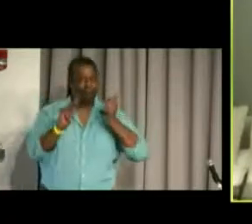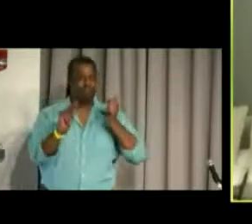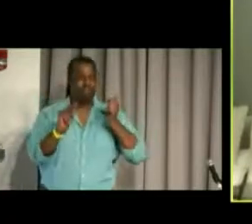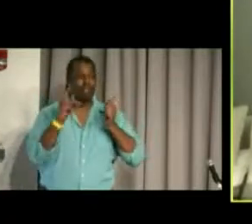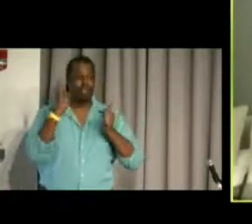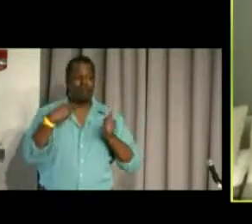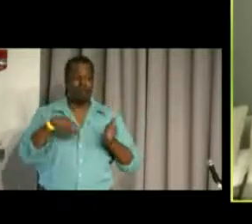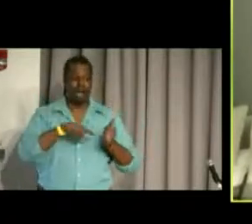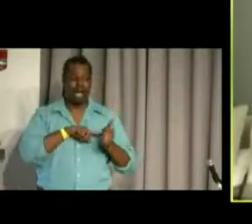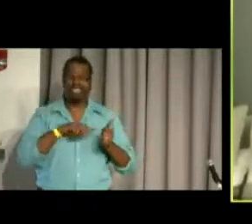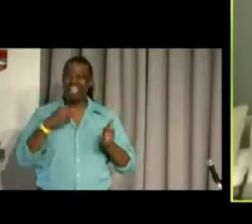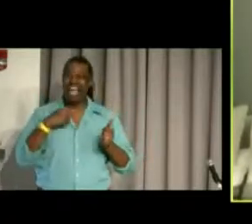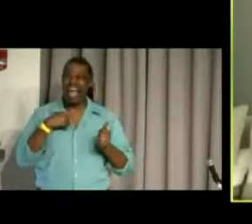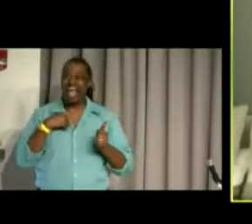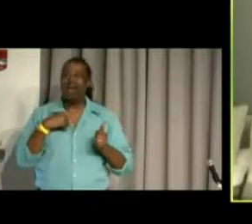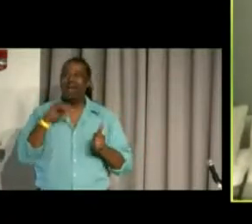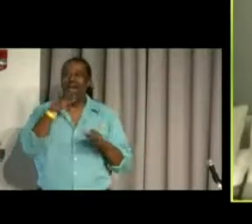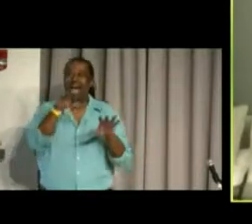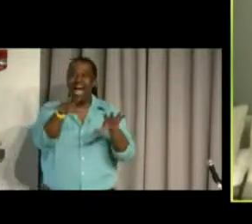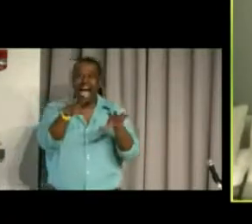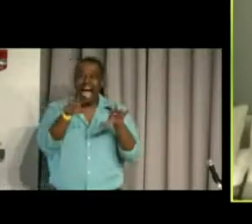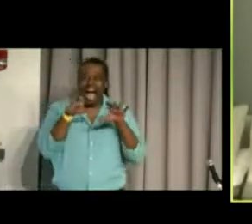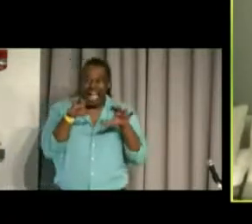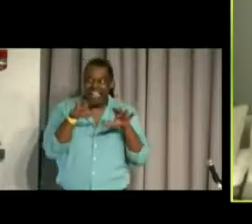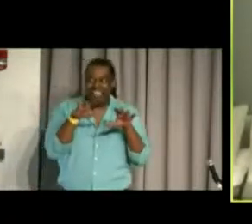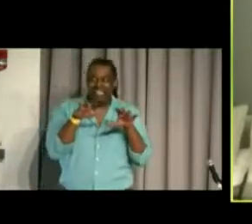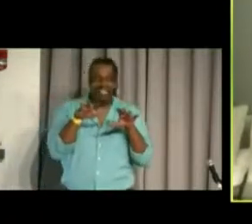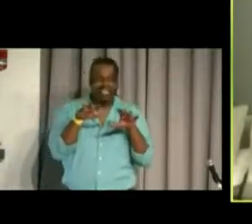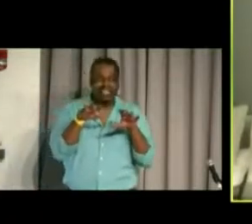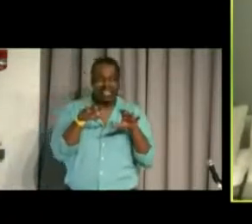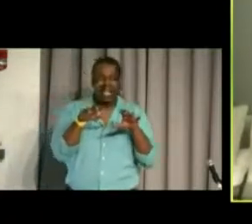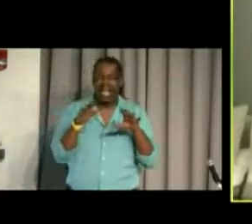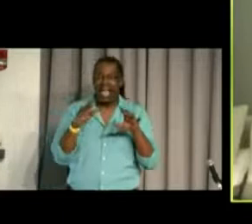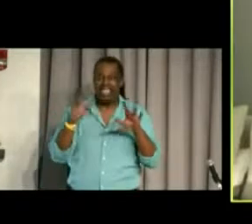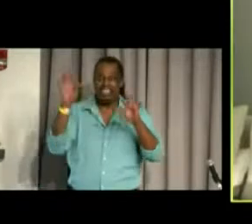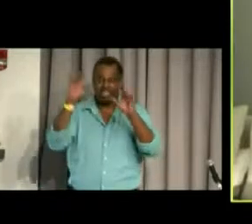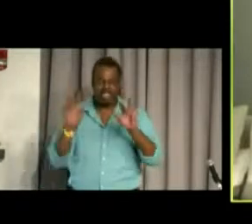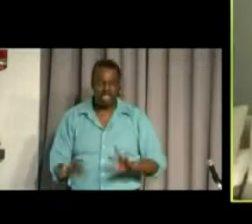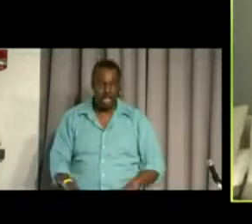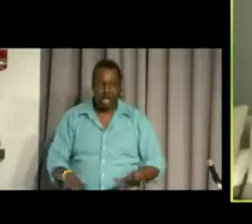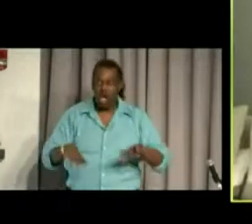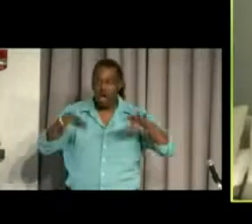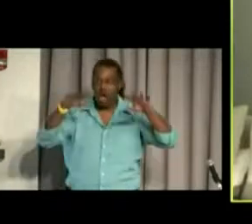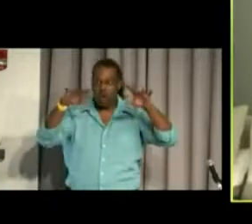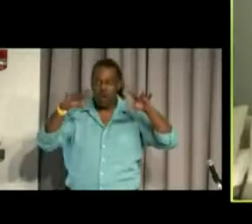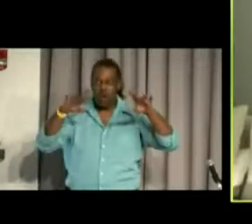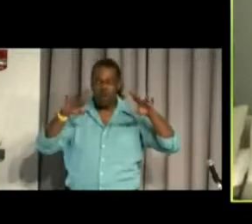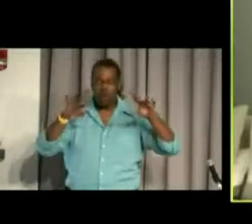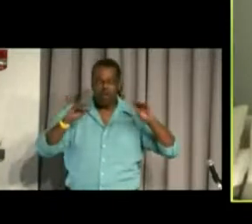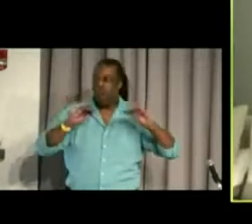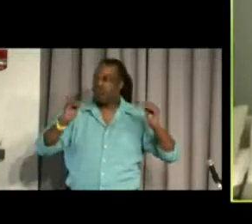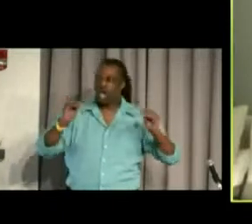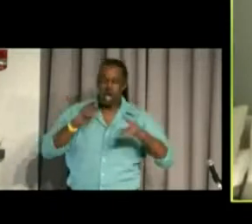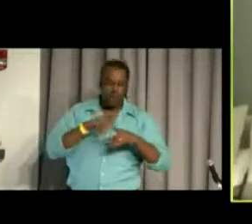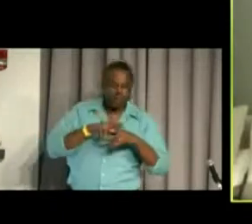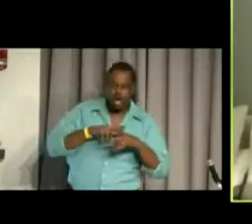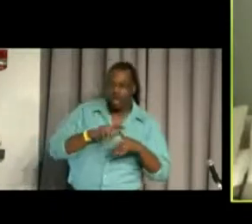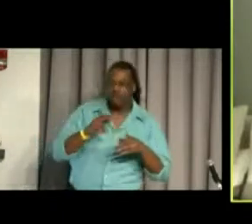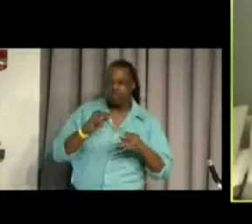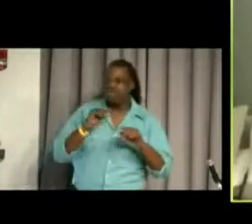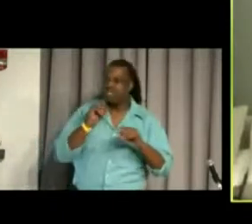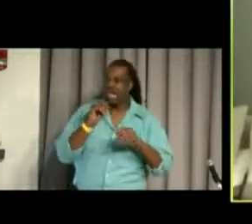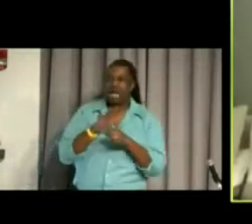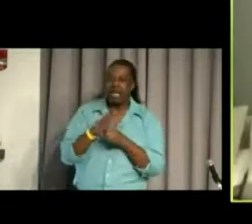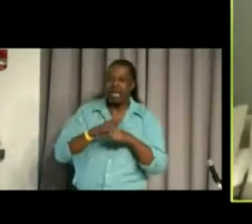have sheets of ice and snow with ice underneath, no salt, not enough salt to